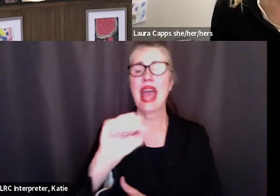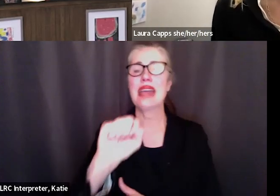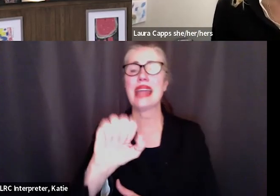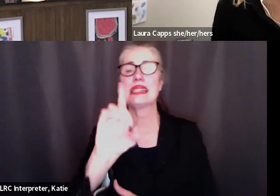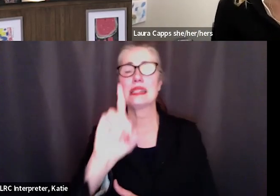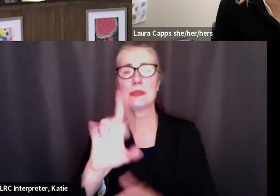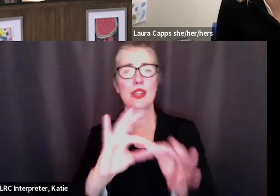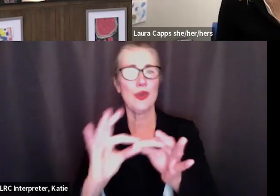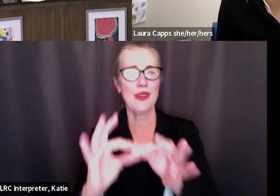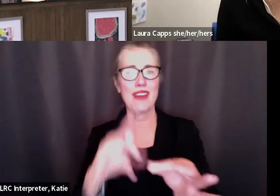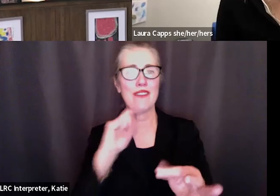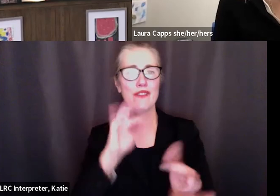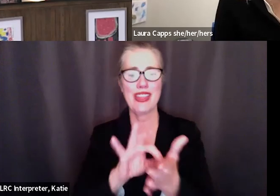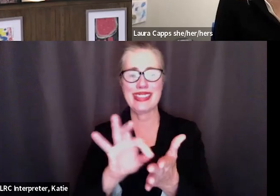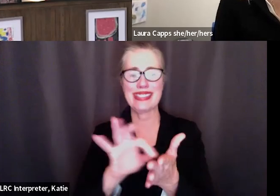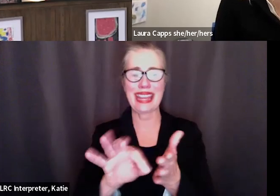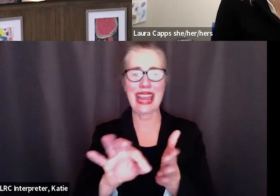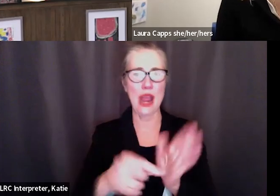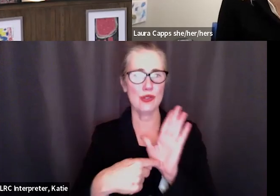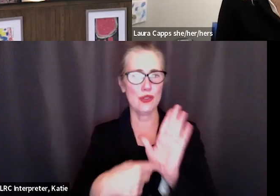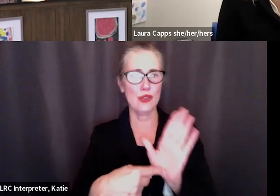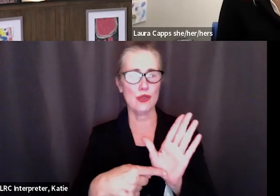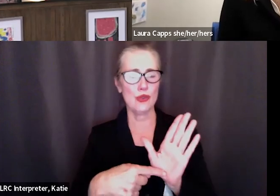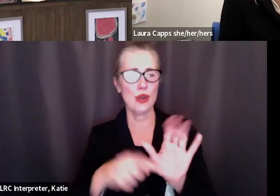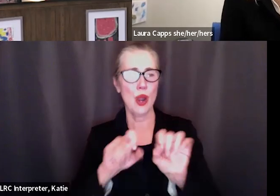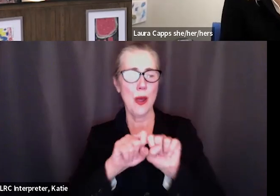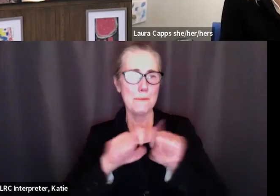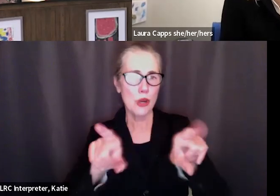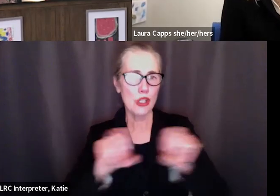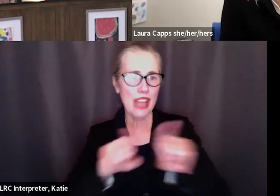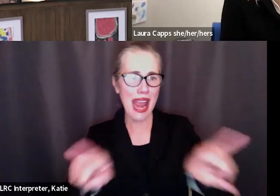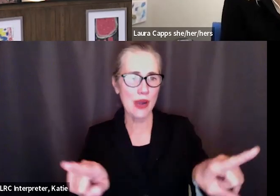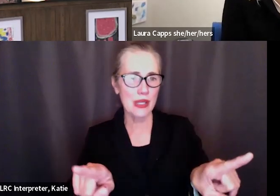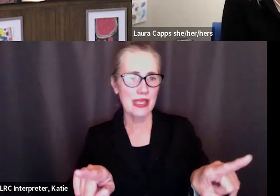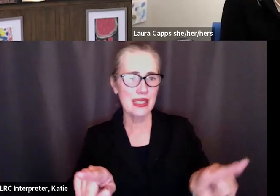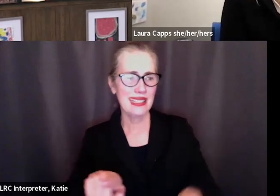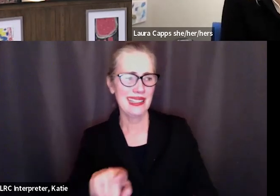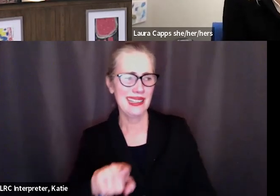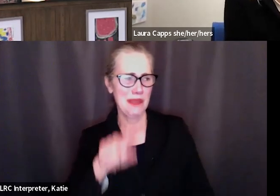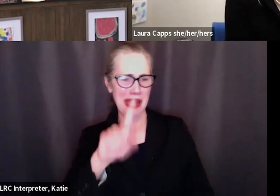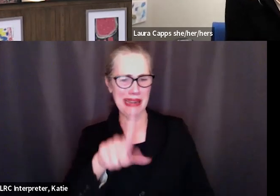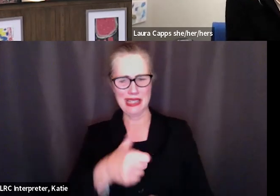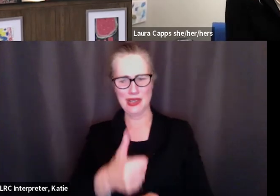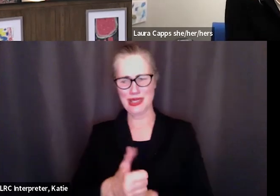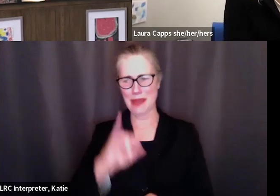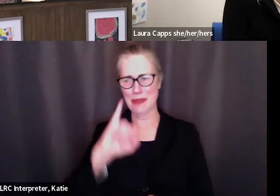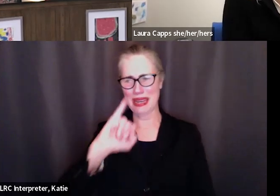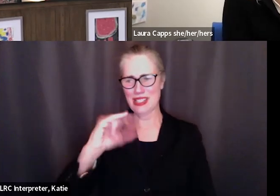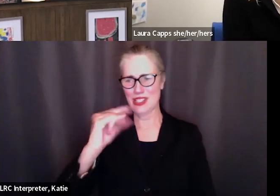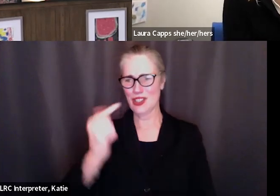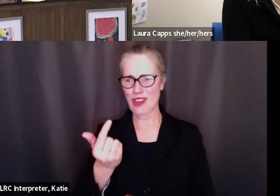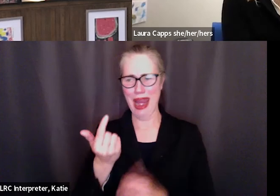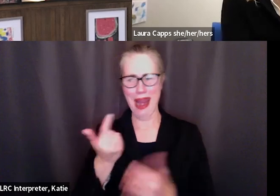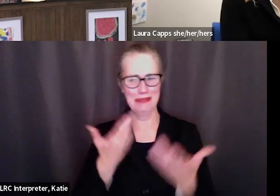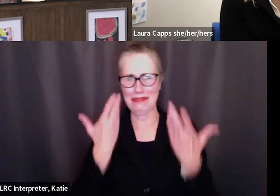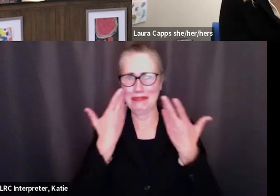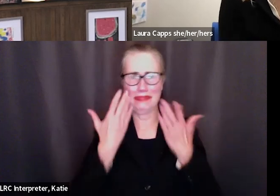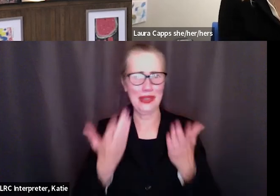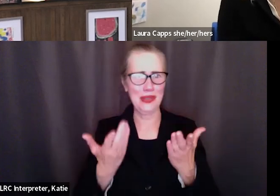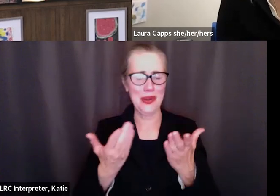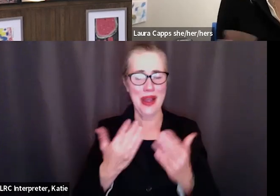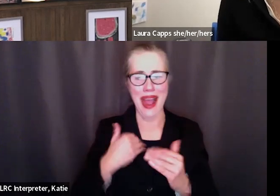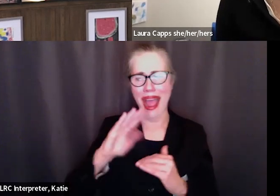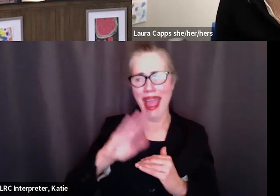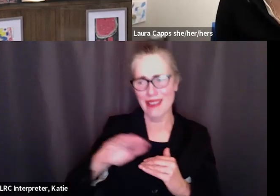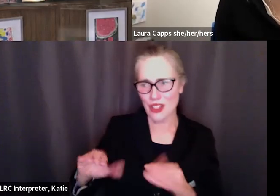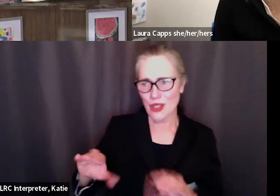but this is just the rough watch i just need someone to help me get an instagram account that's not that's not who i am i have little ones that i deal with